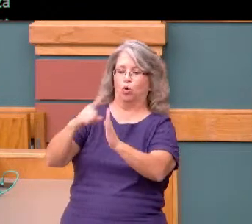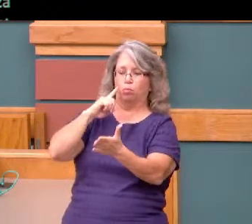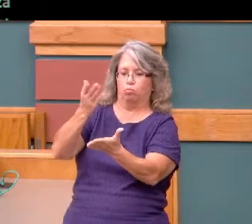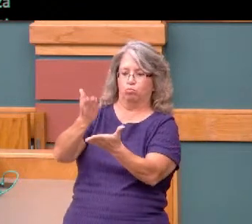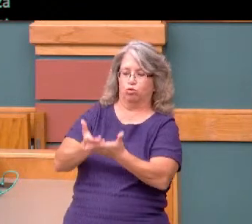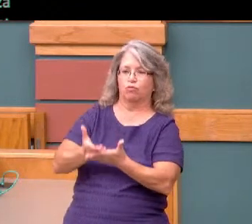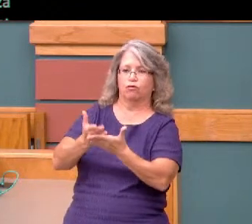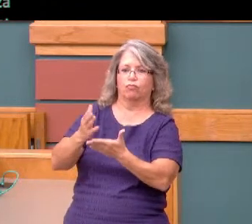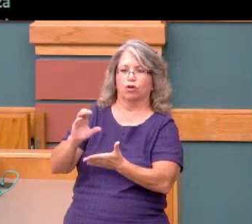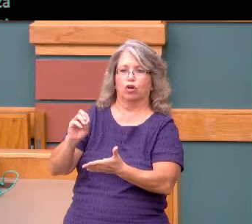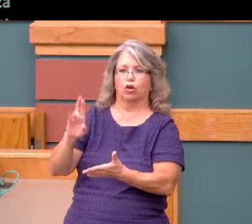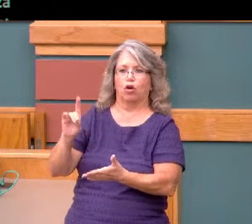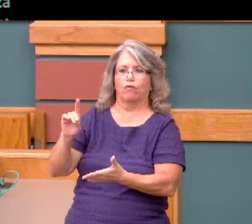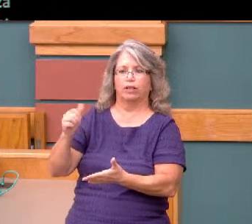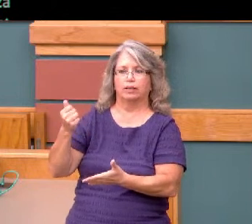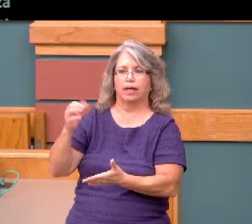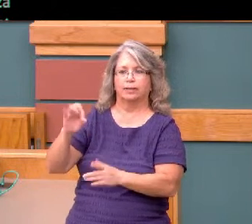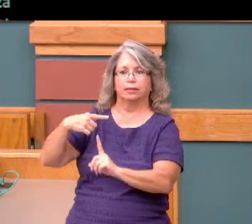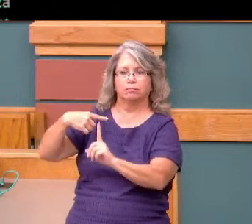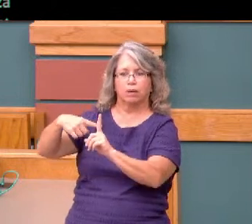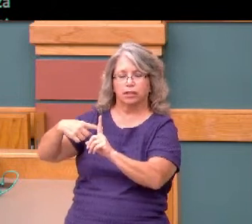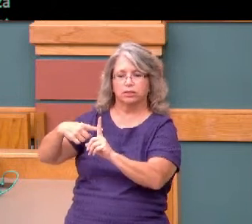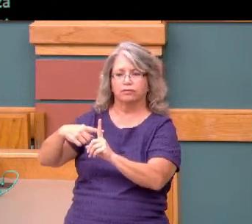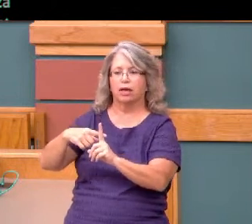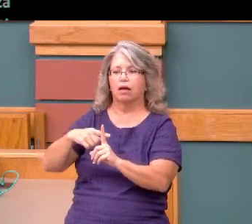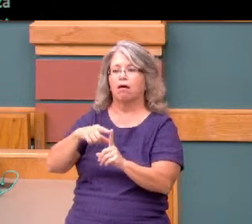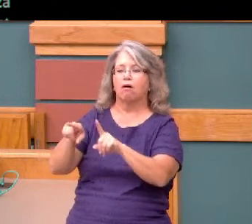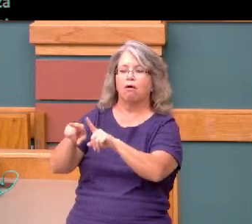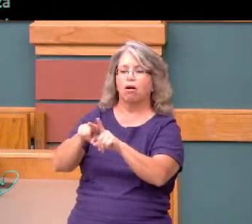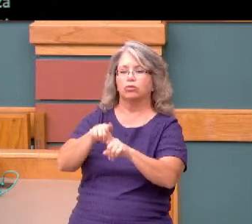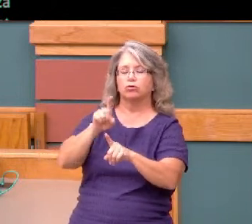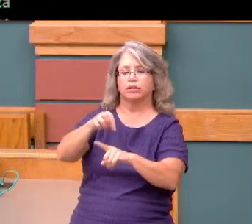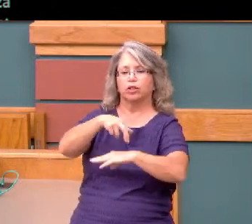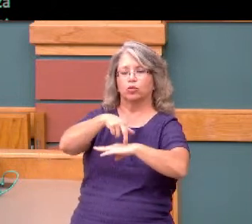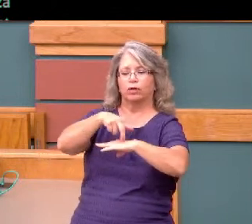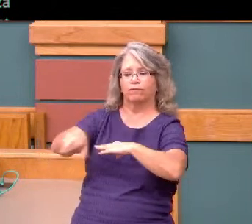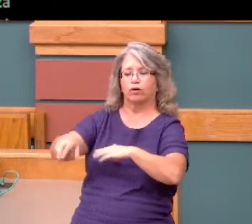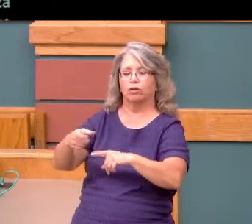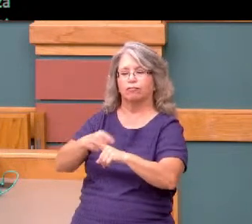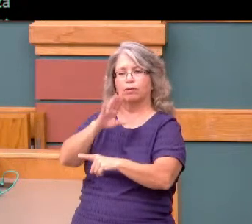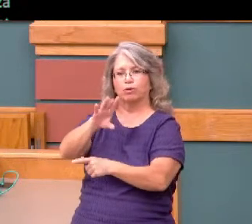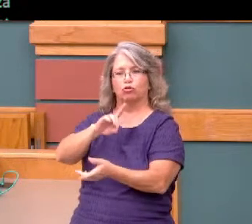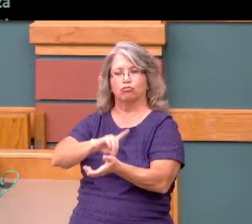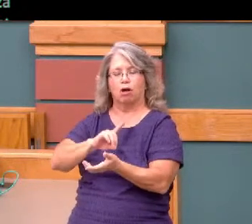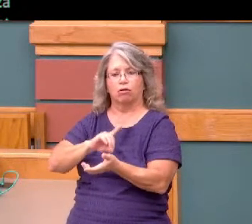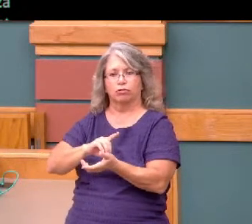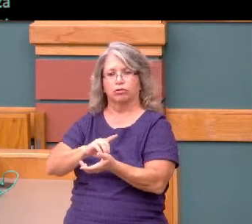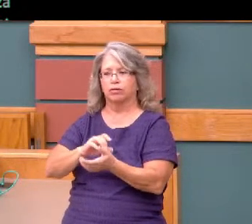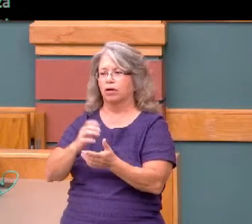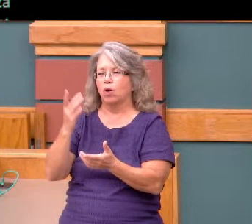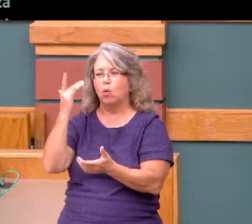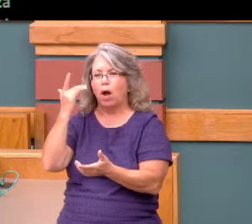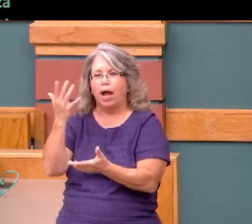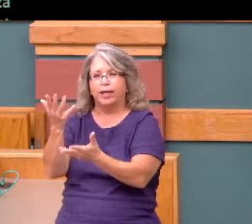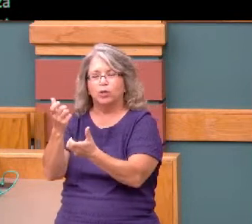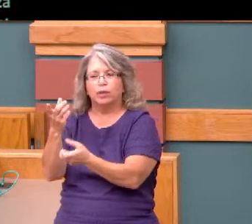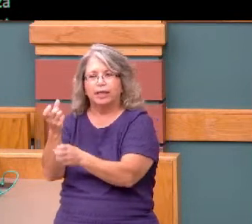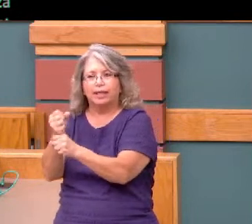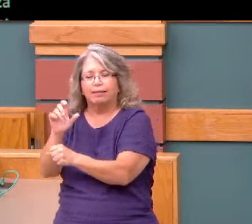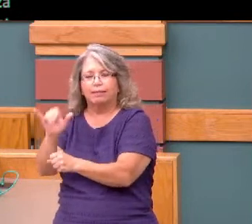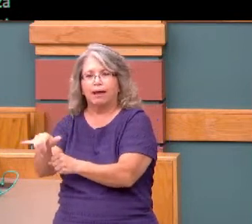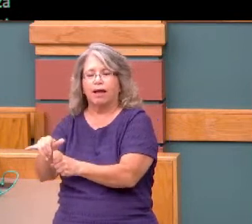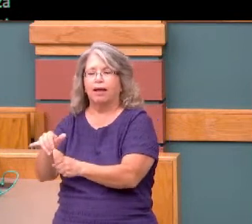doctor. And again, the reason why you'd want to do this is to decrease the severity of COVID and decrease